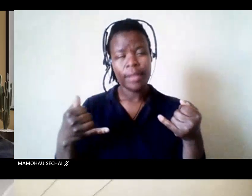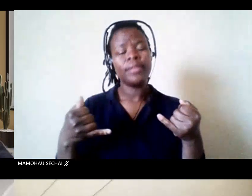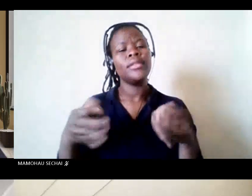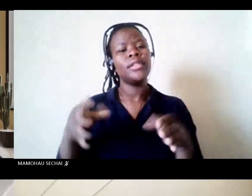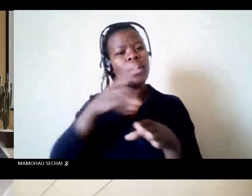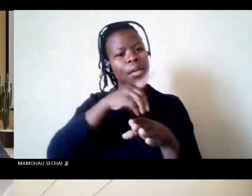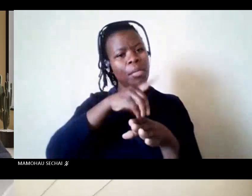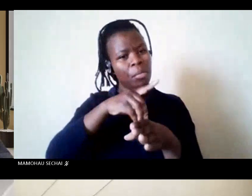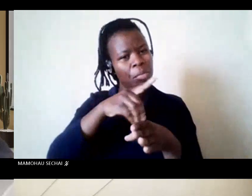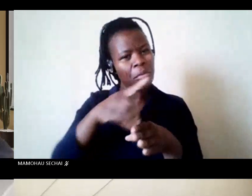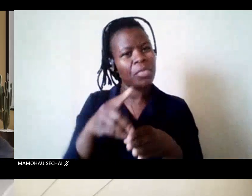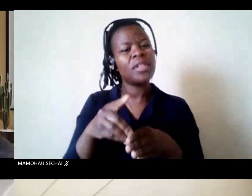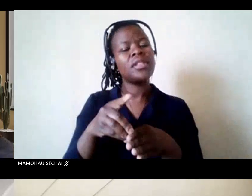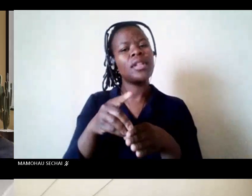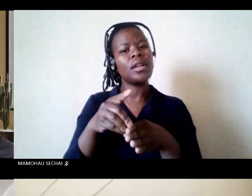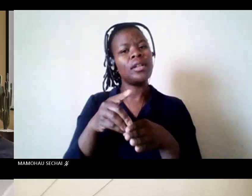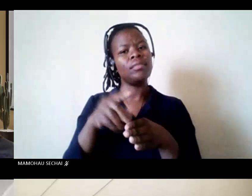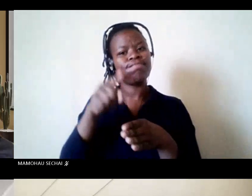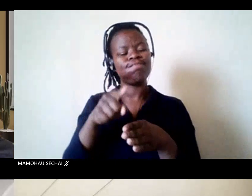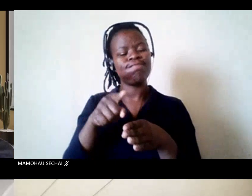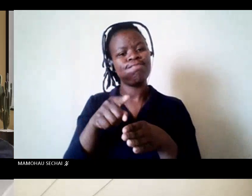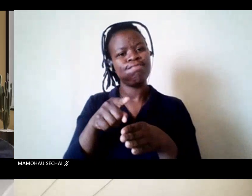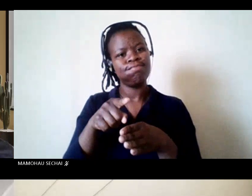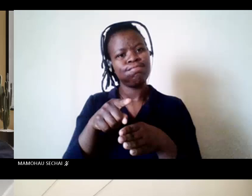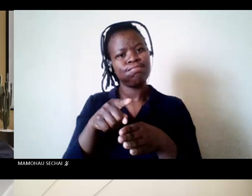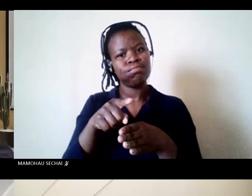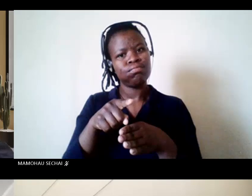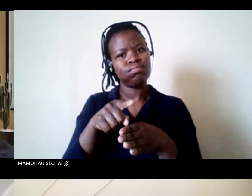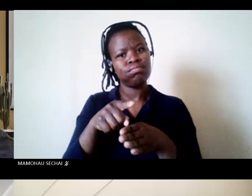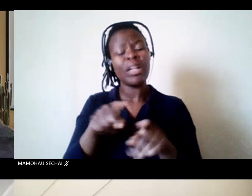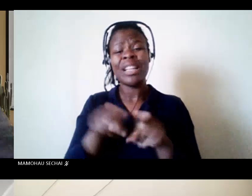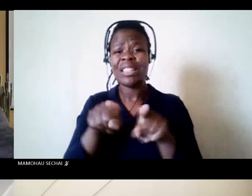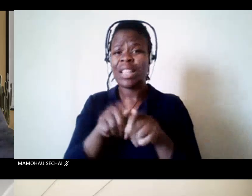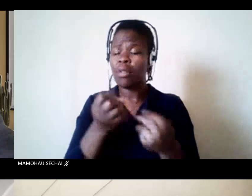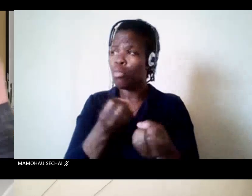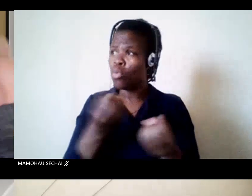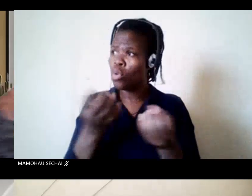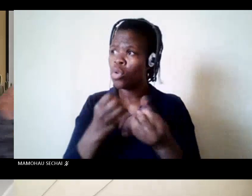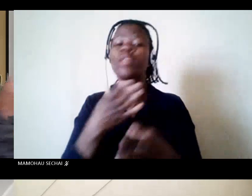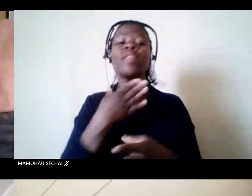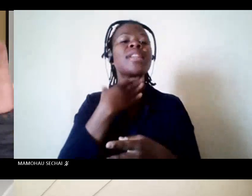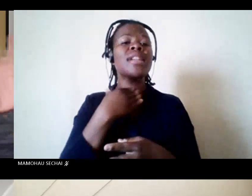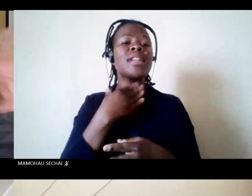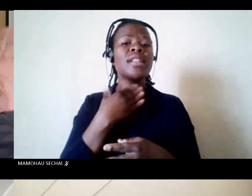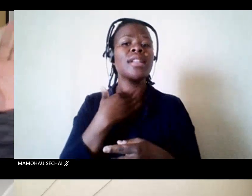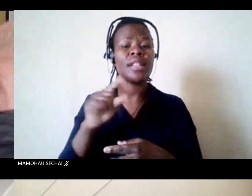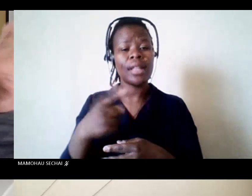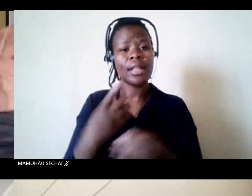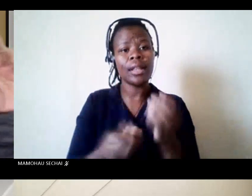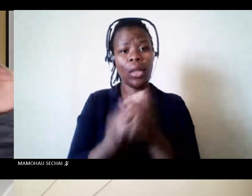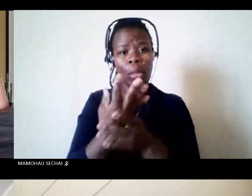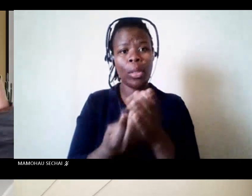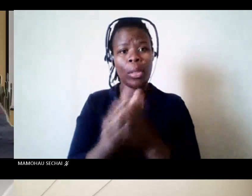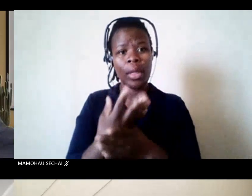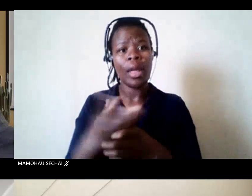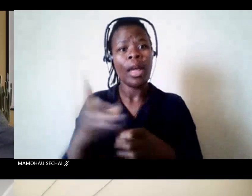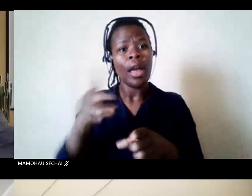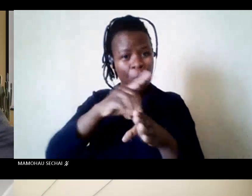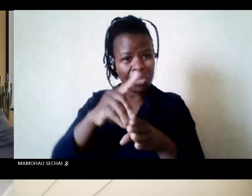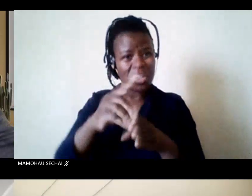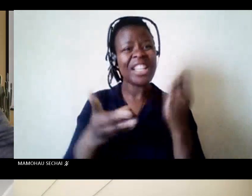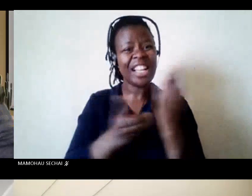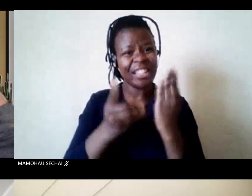to profound intellectual disabilities. And there was a lot of interesting things that came out about the professional development. But one